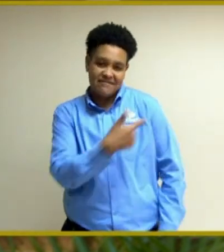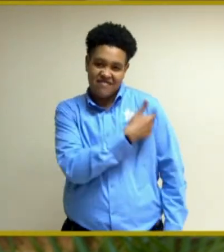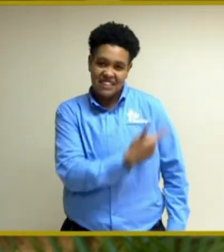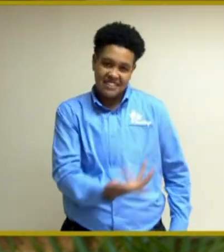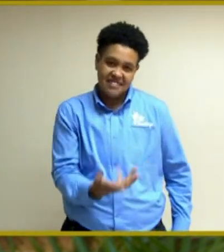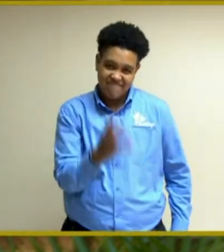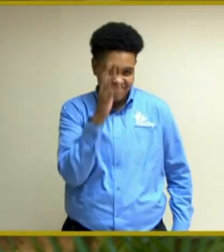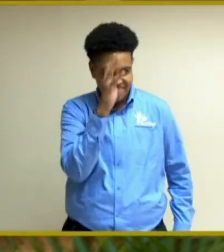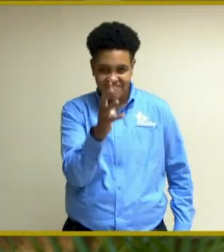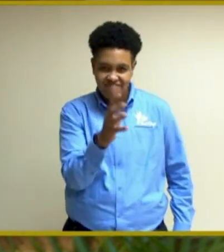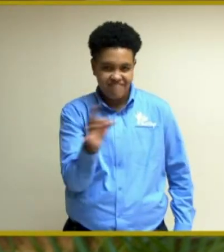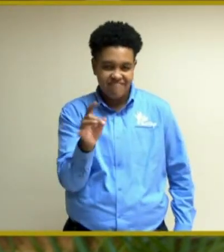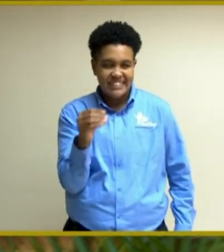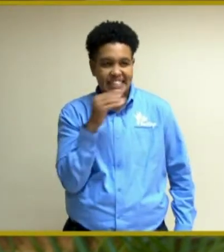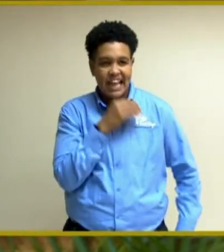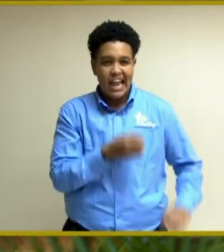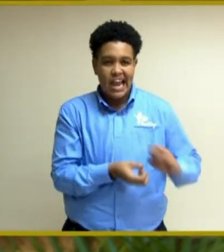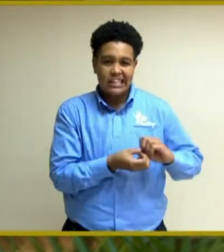vaccine.